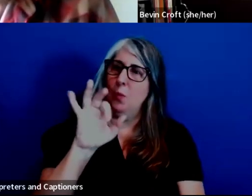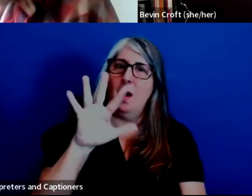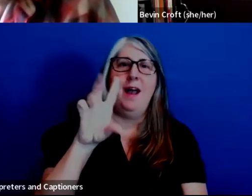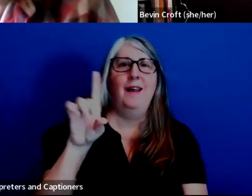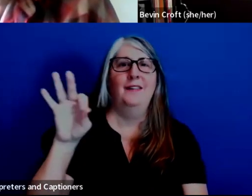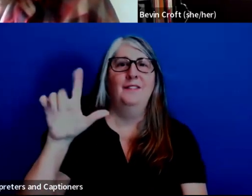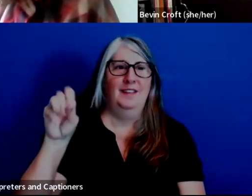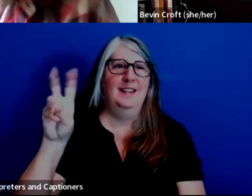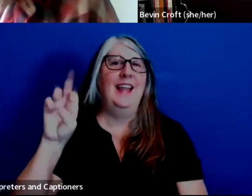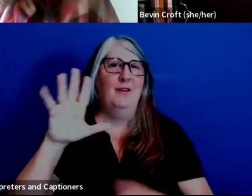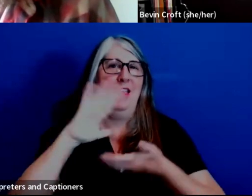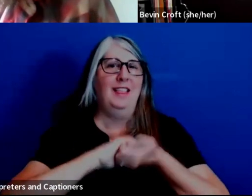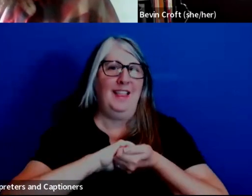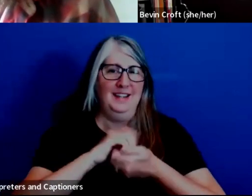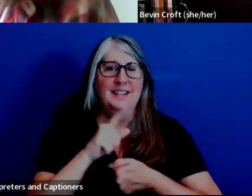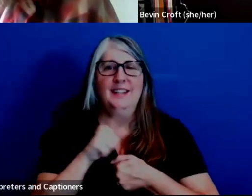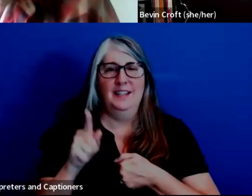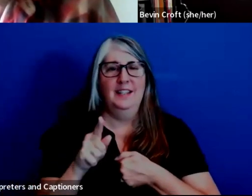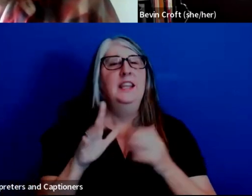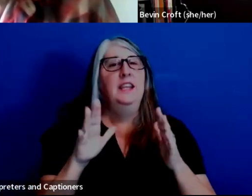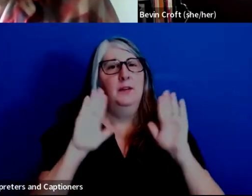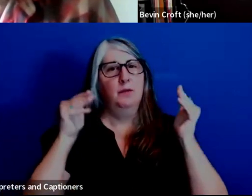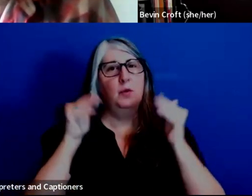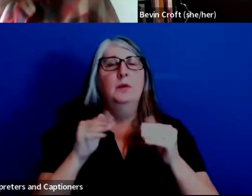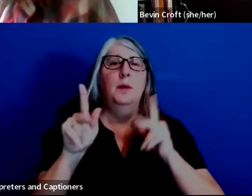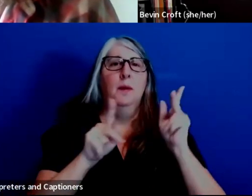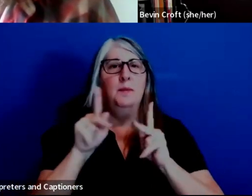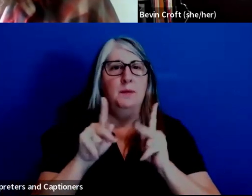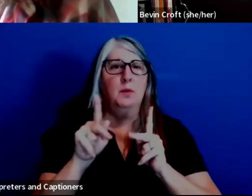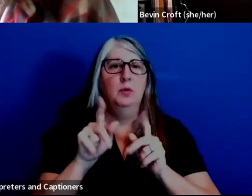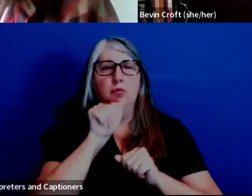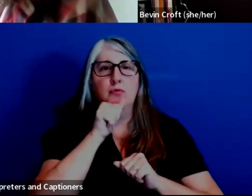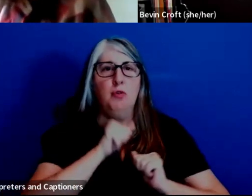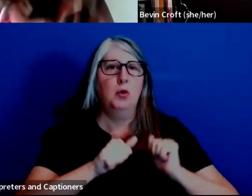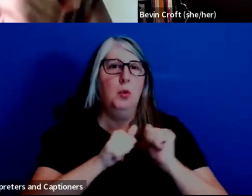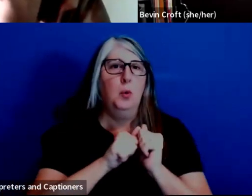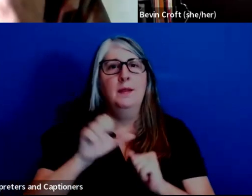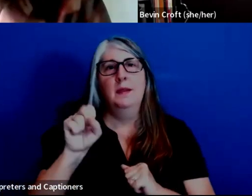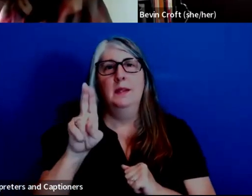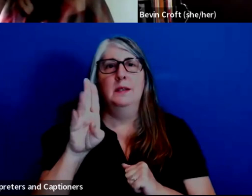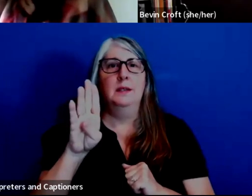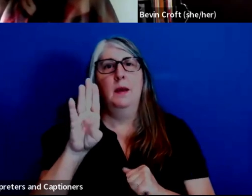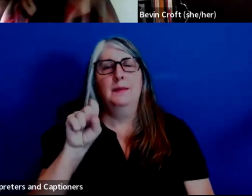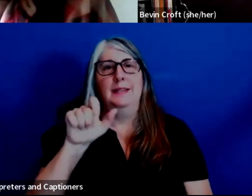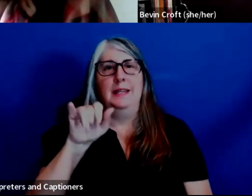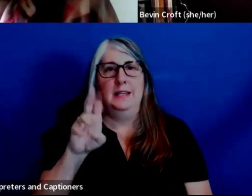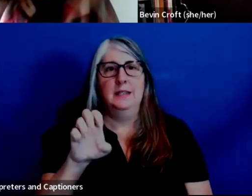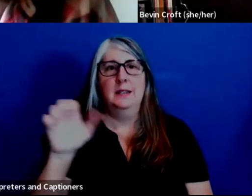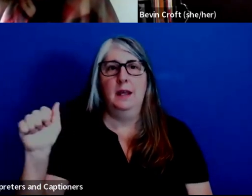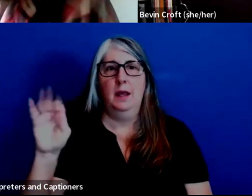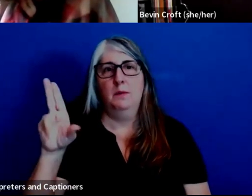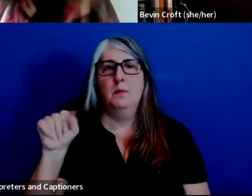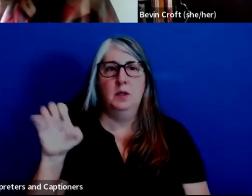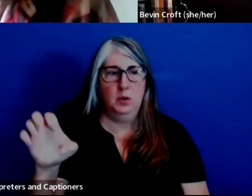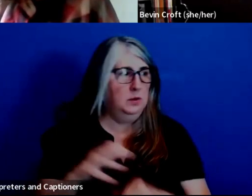who have struggles around their substance use. In the past, he's worked at AFIA, the Peer Run Respite in Massachusetts, and